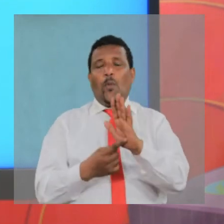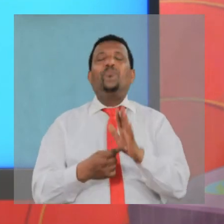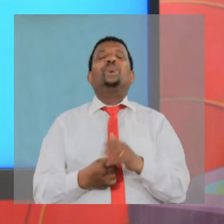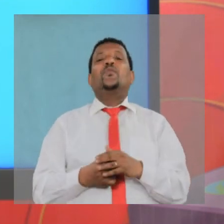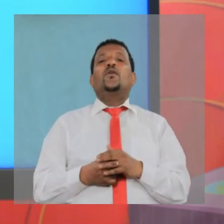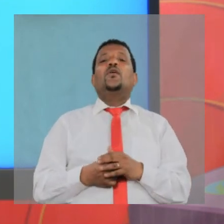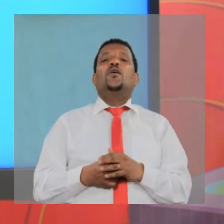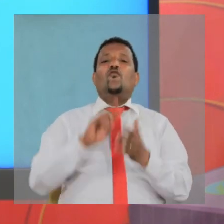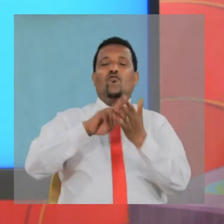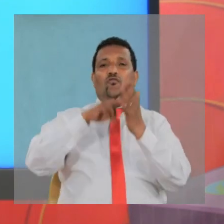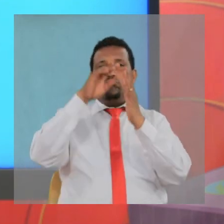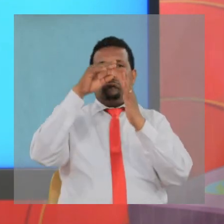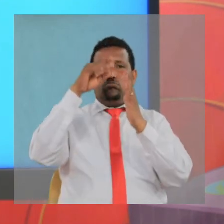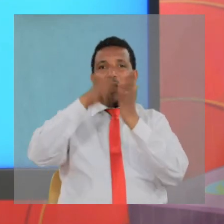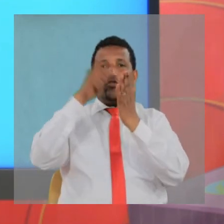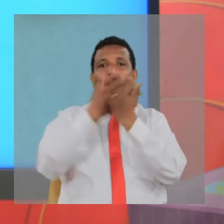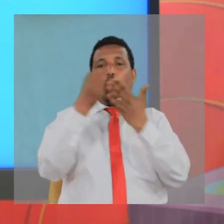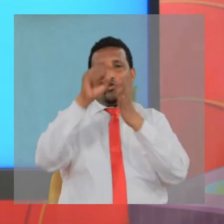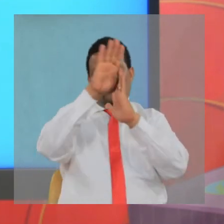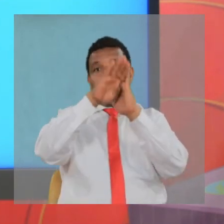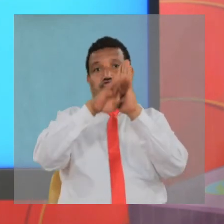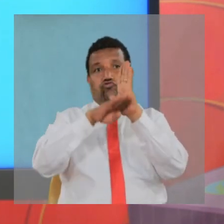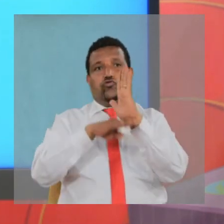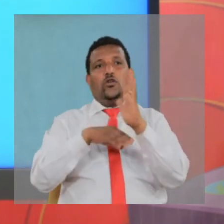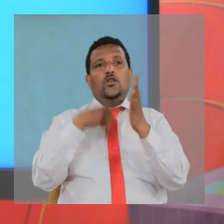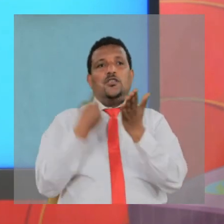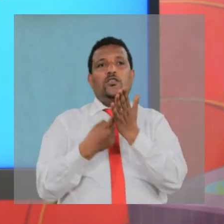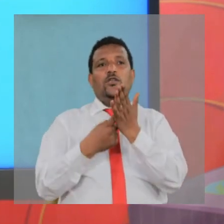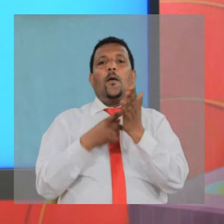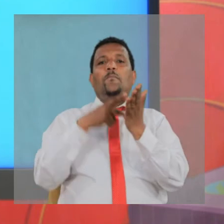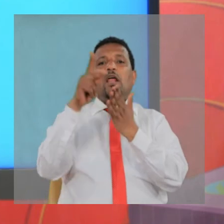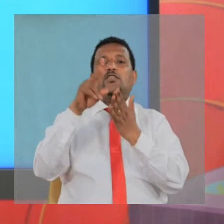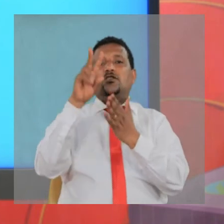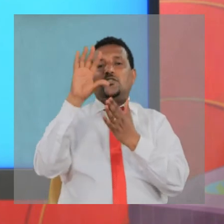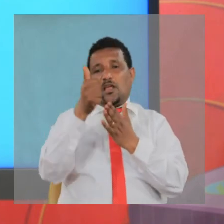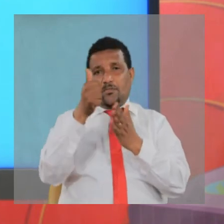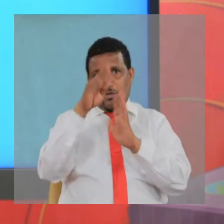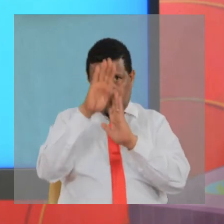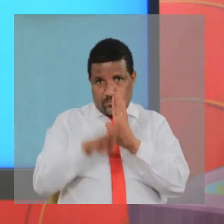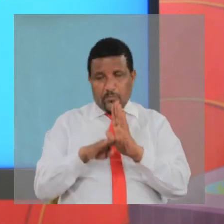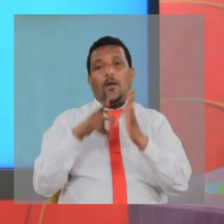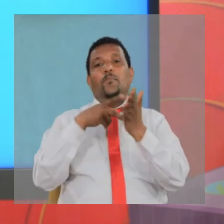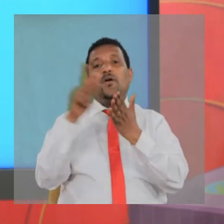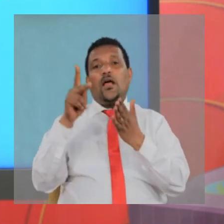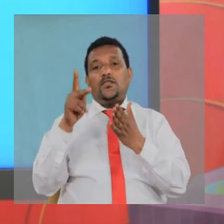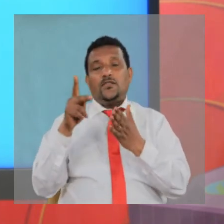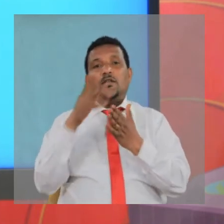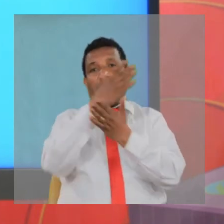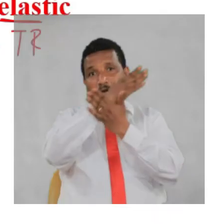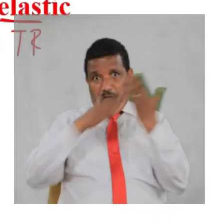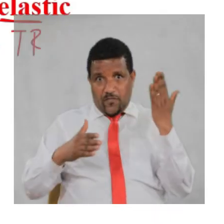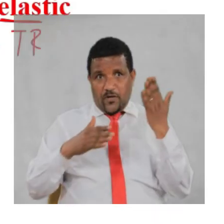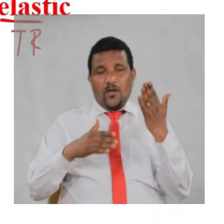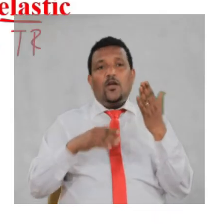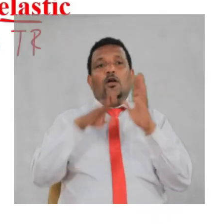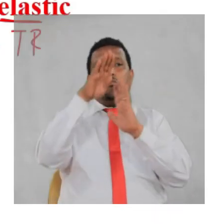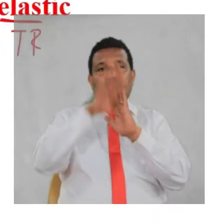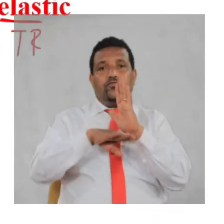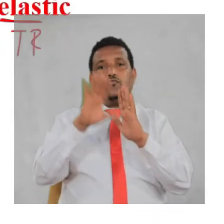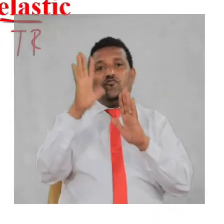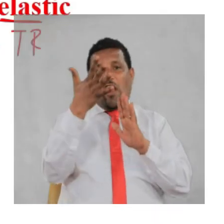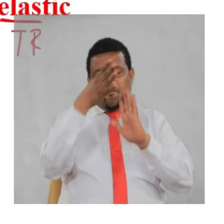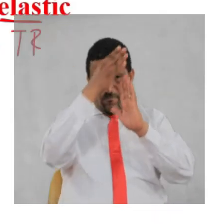is a fall in the price of a commodity. Here, if the price was birr 10, now the price is halved and it reduced to birr